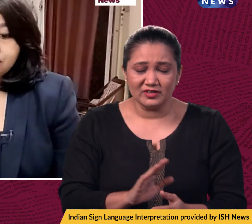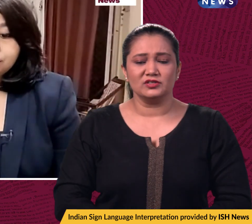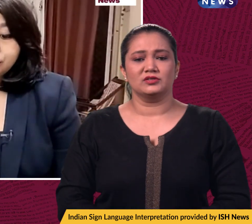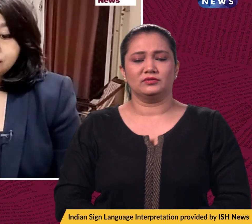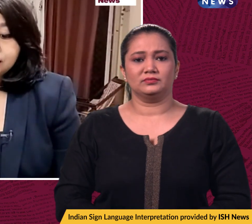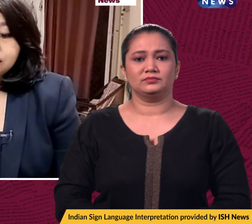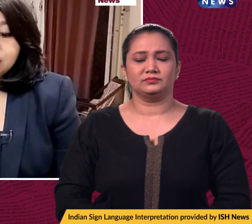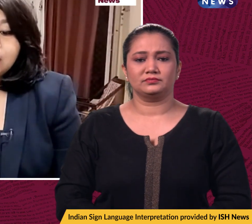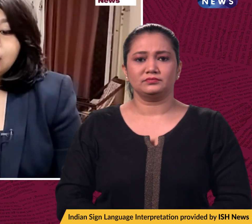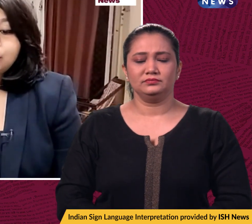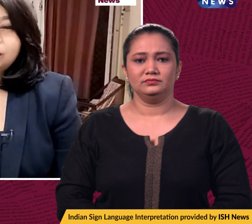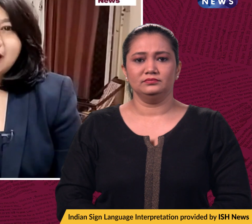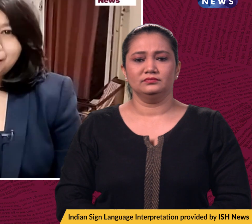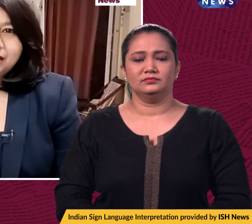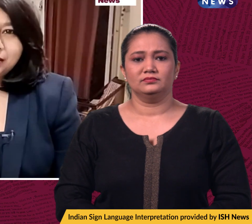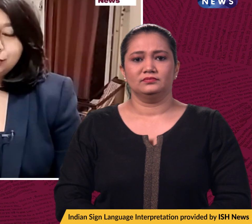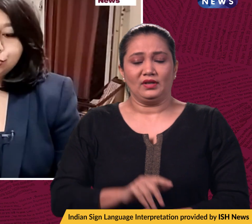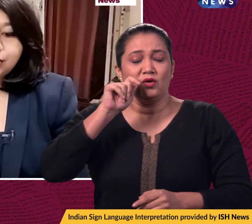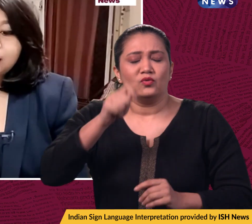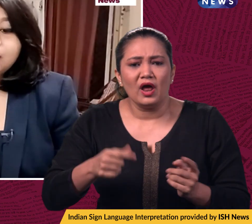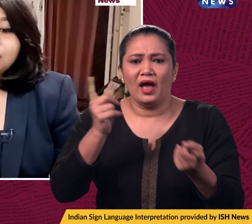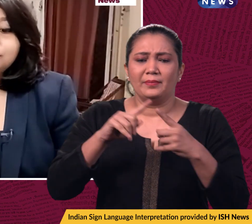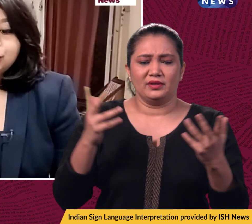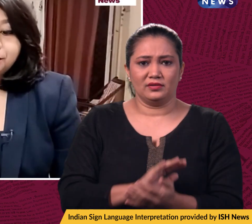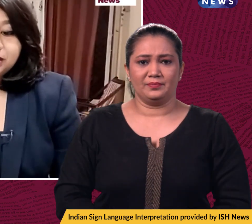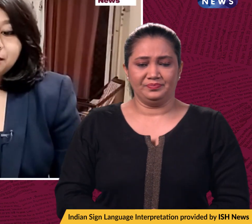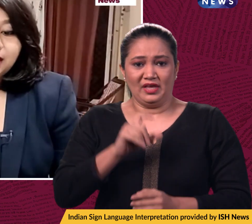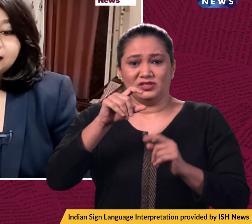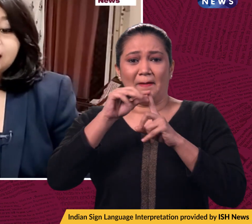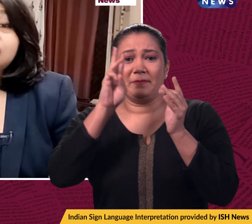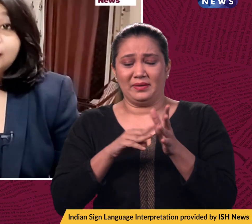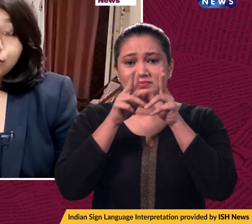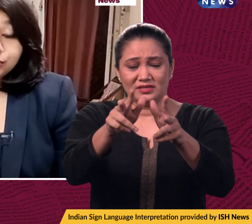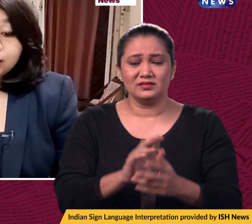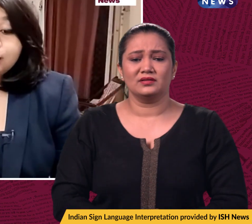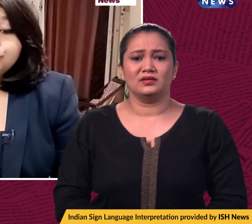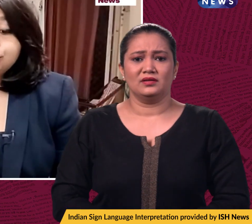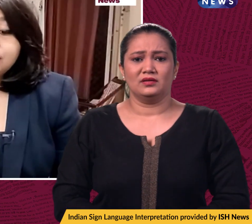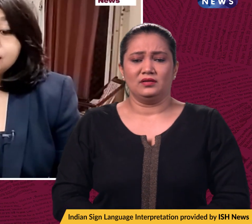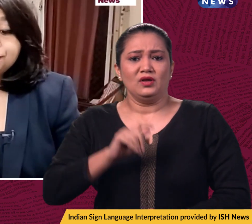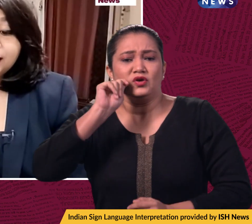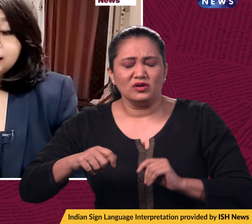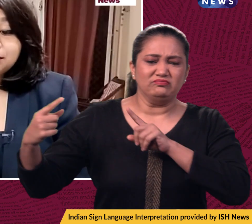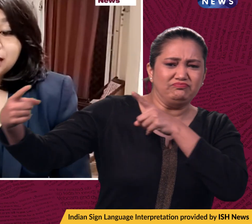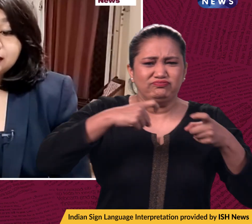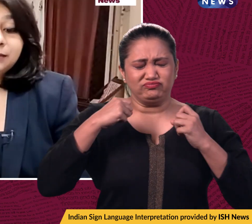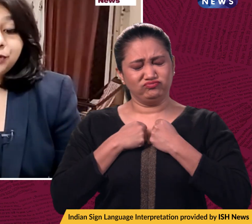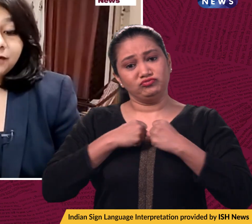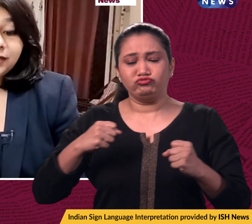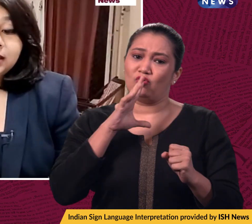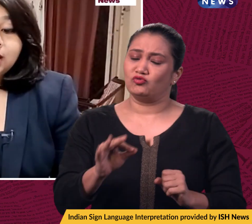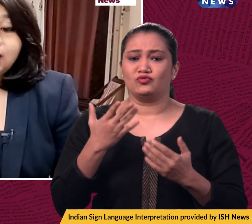the Ukrainian president and what's happening in Ukraine. Now, the Czech PM has said, and I quote, "Ukrainians are fighting